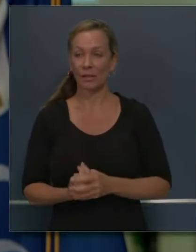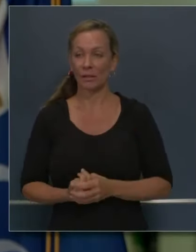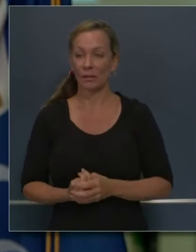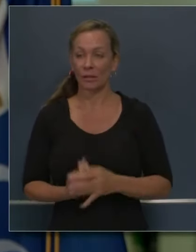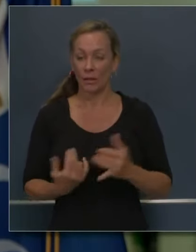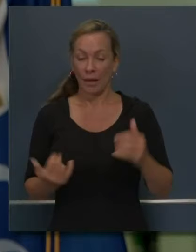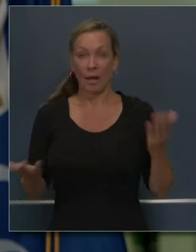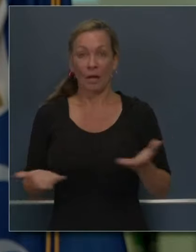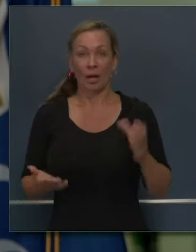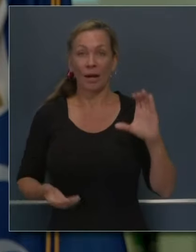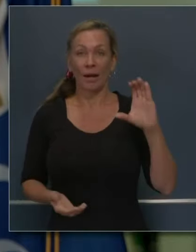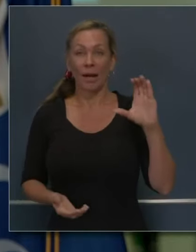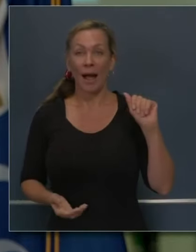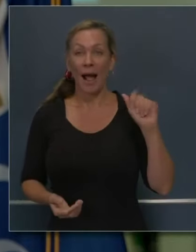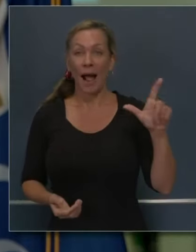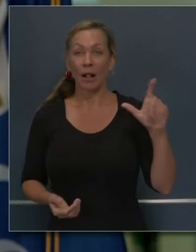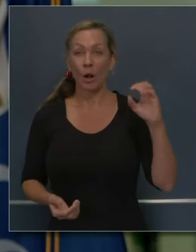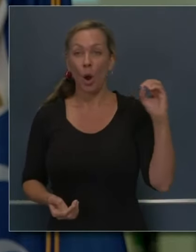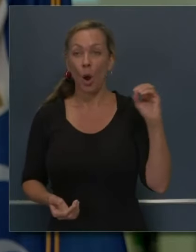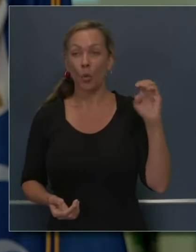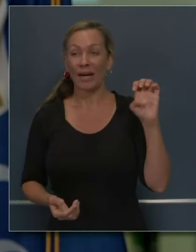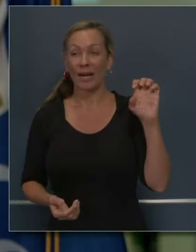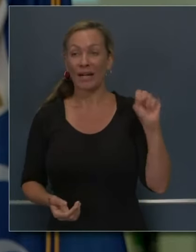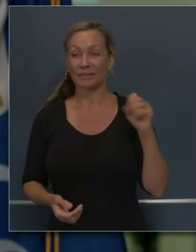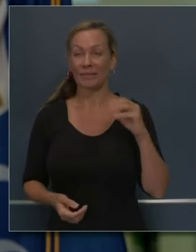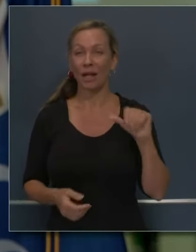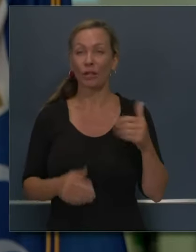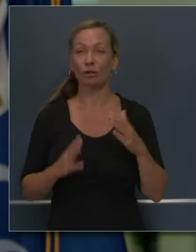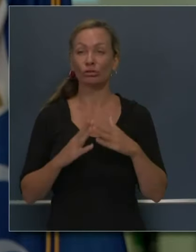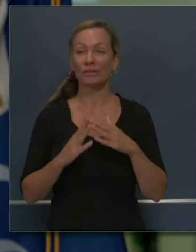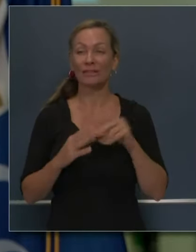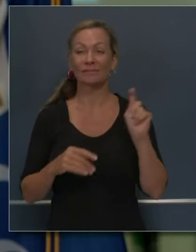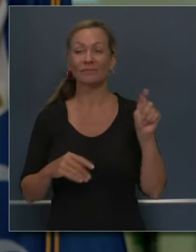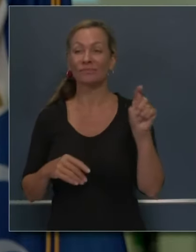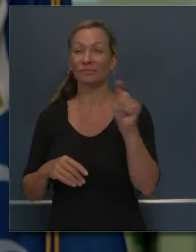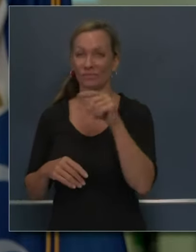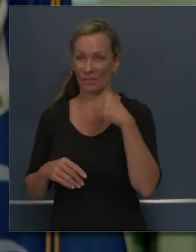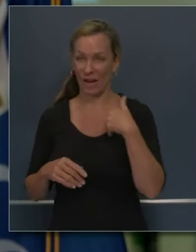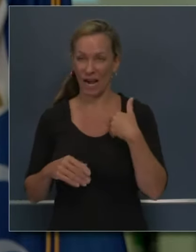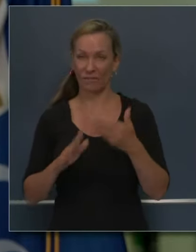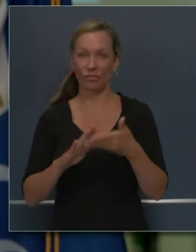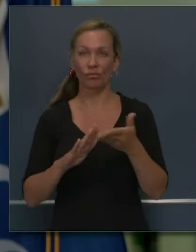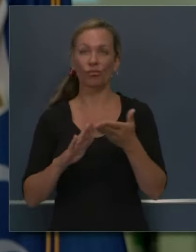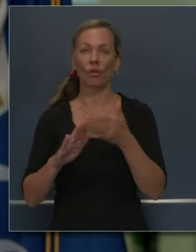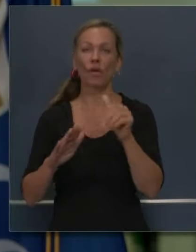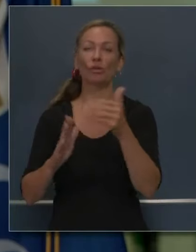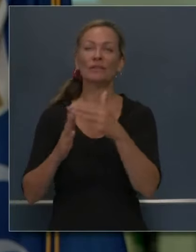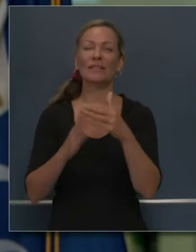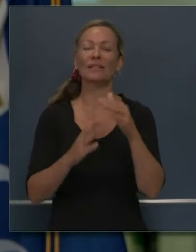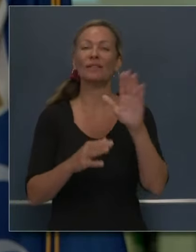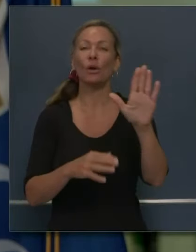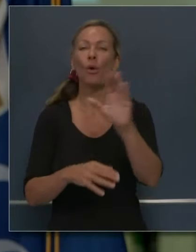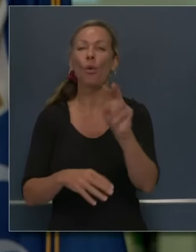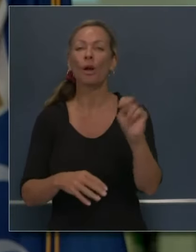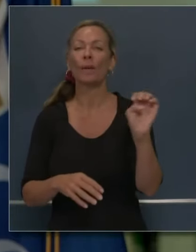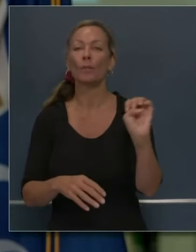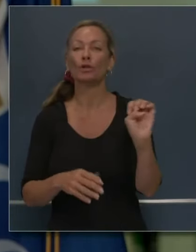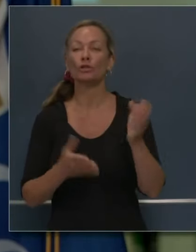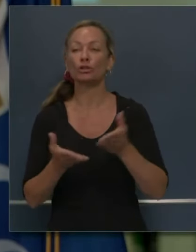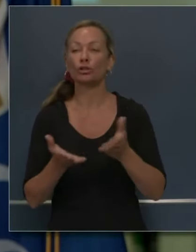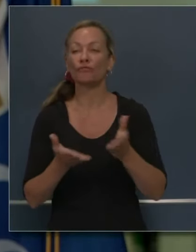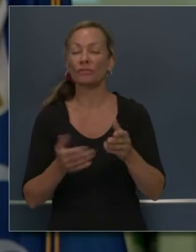California, including head of CAL FIRE, OES, and the General of National Guard, Baldwin, all just